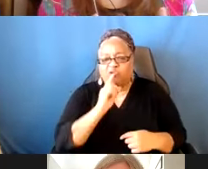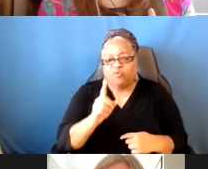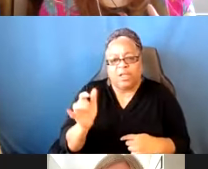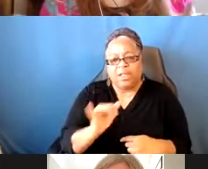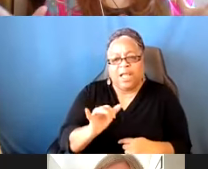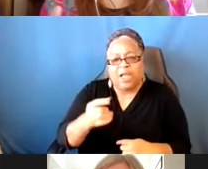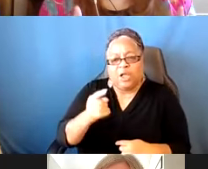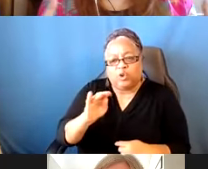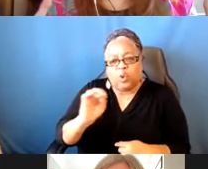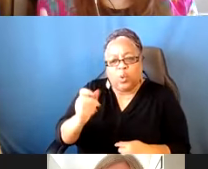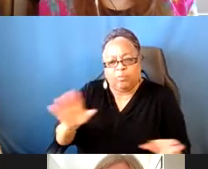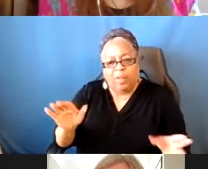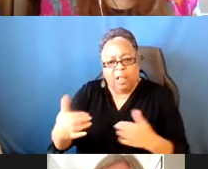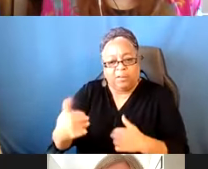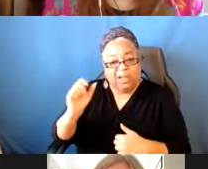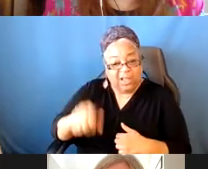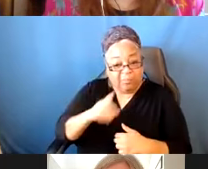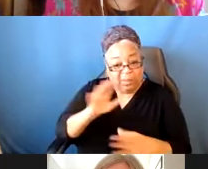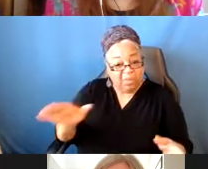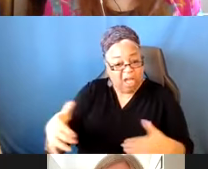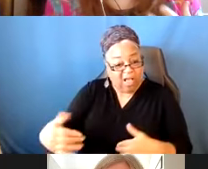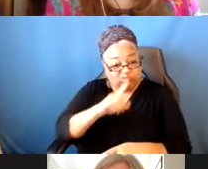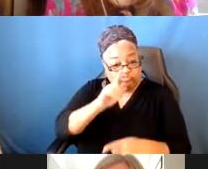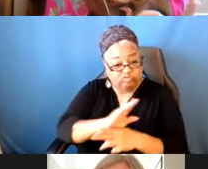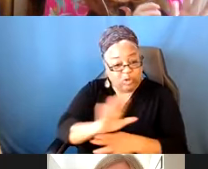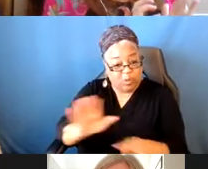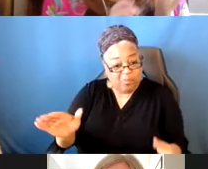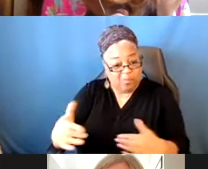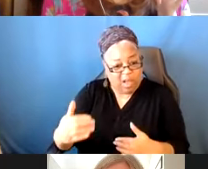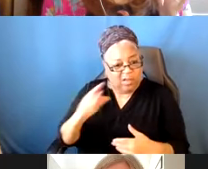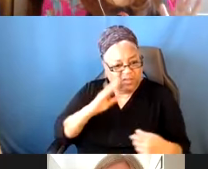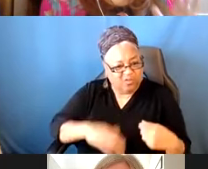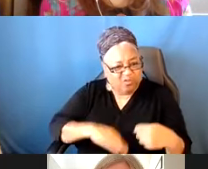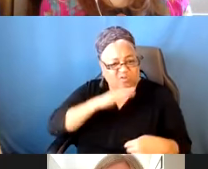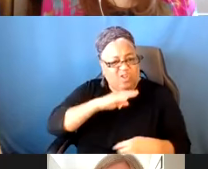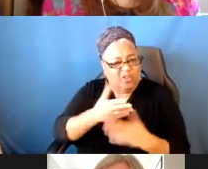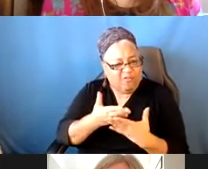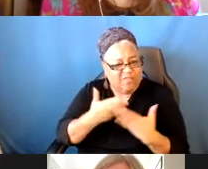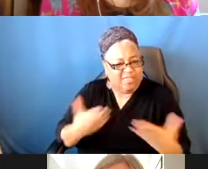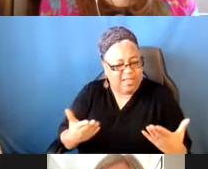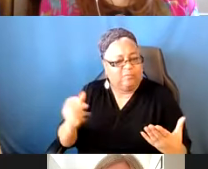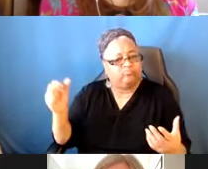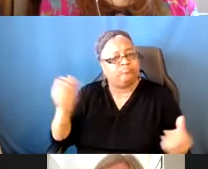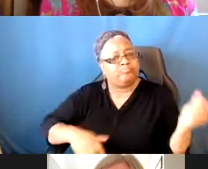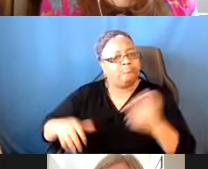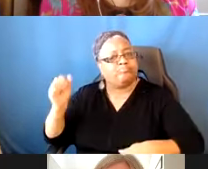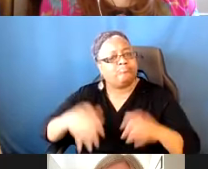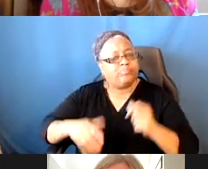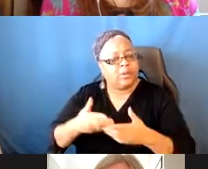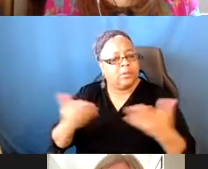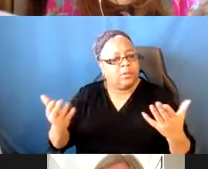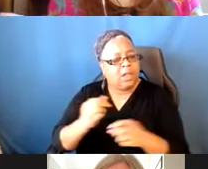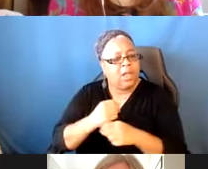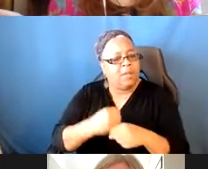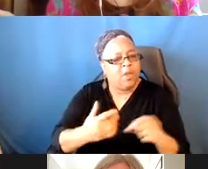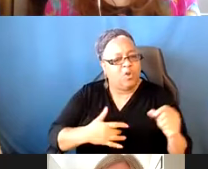physical box full of the stuff that makes you feel safe, that's labeled in case of emergency. I always